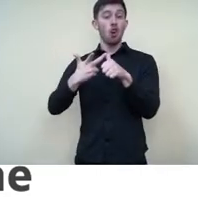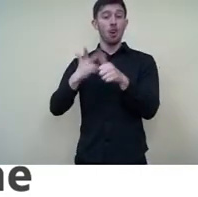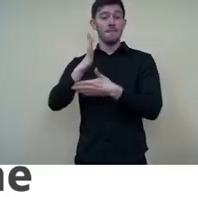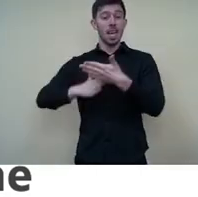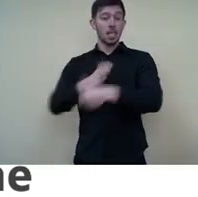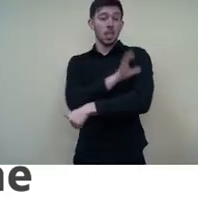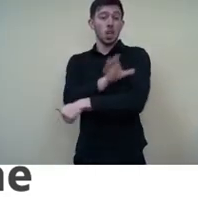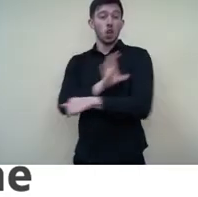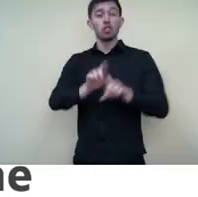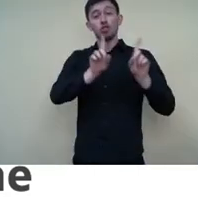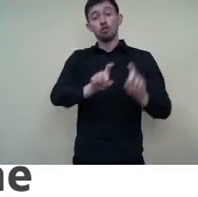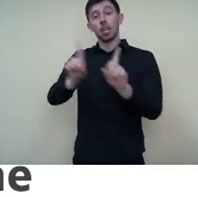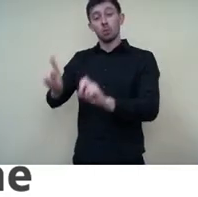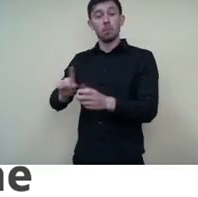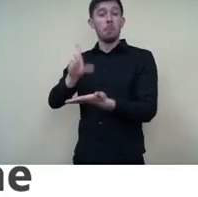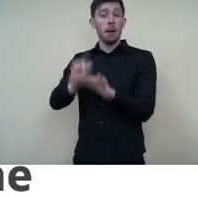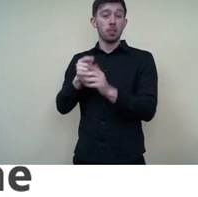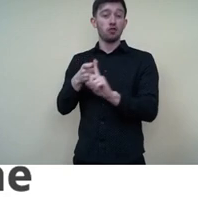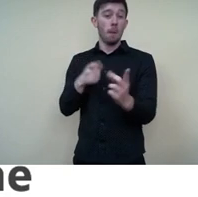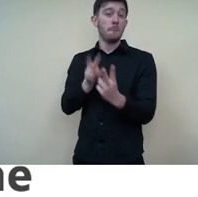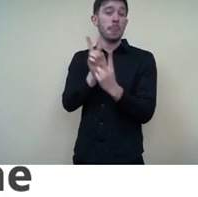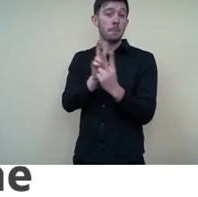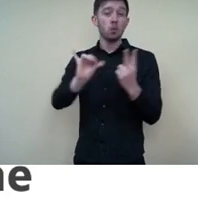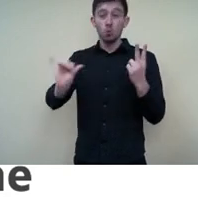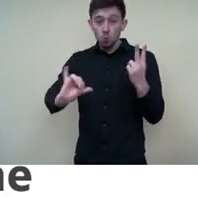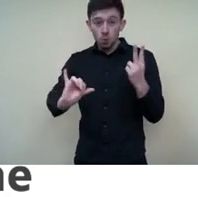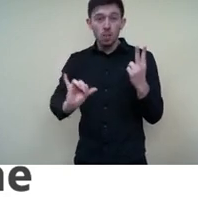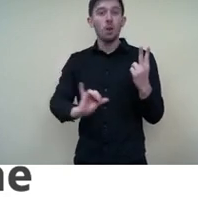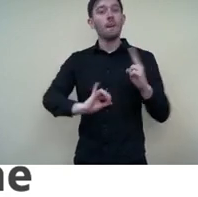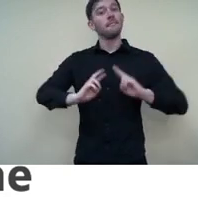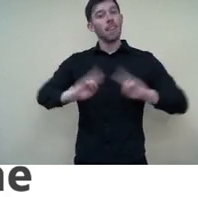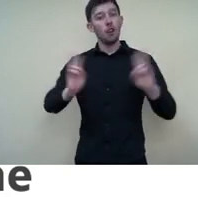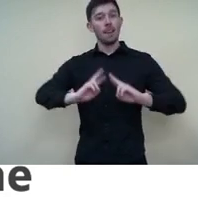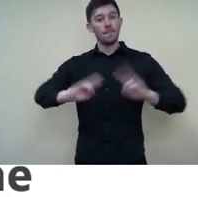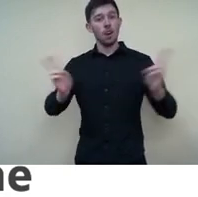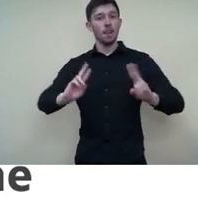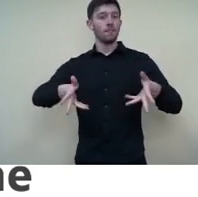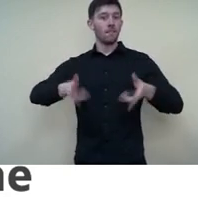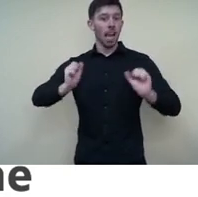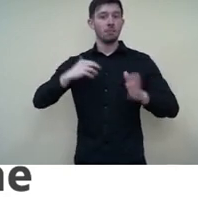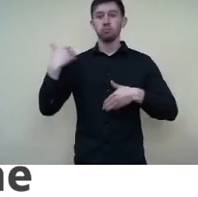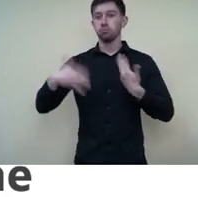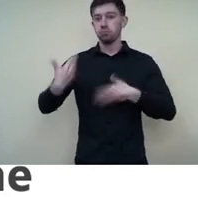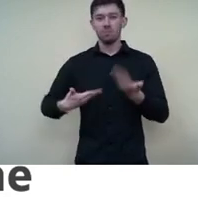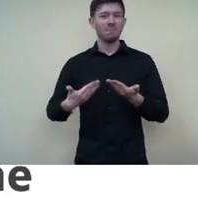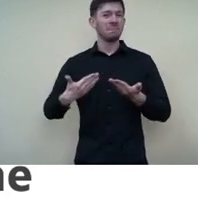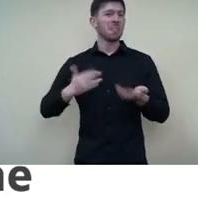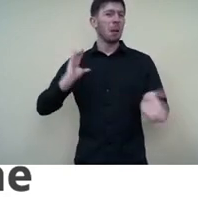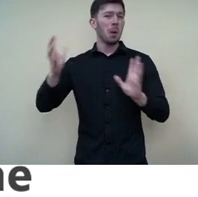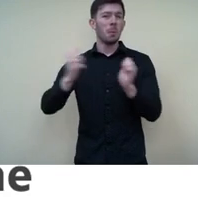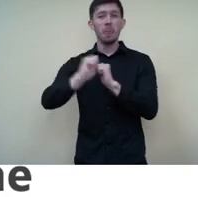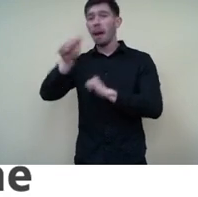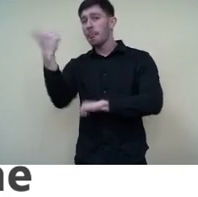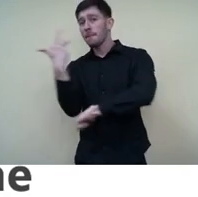were published by both vaccine companies already. And so clearly it's very, very fast. And so this is in direct contrast with all the previous